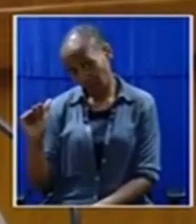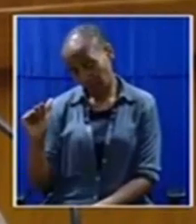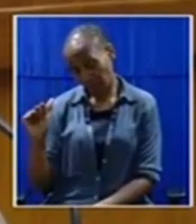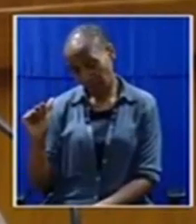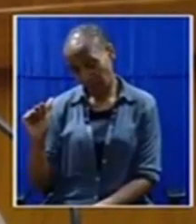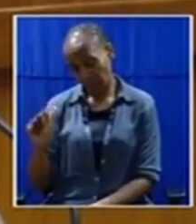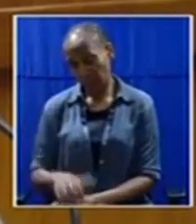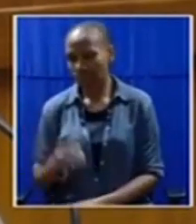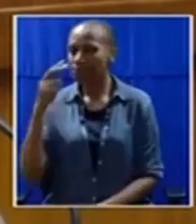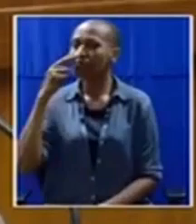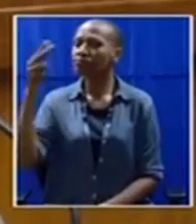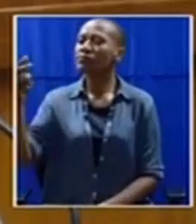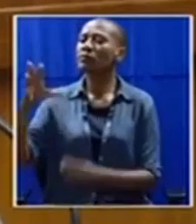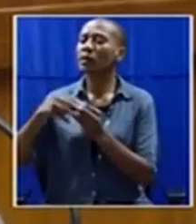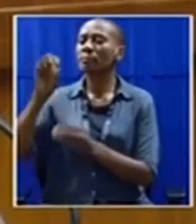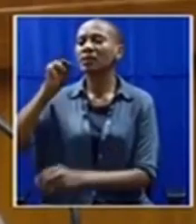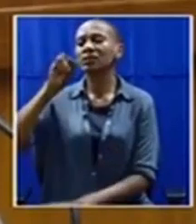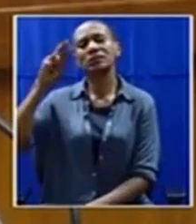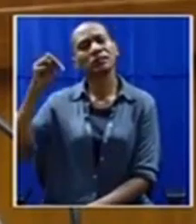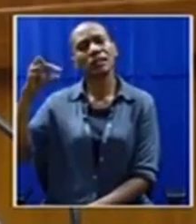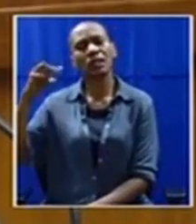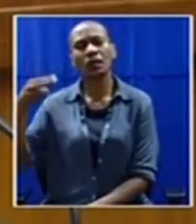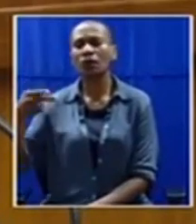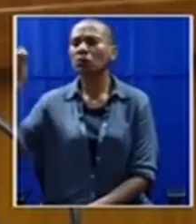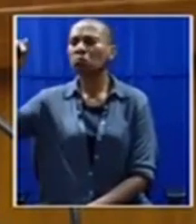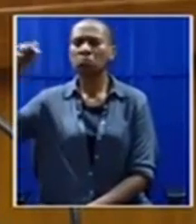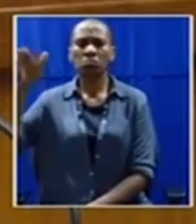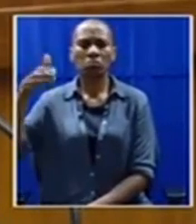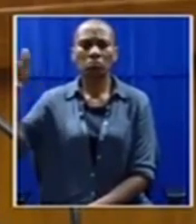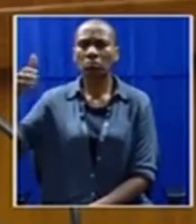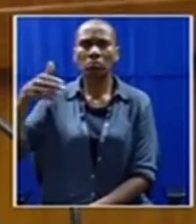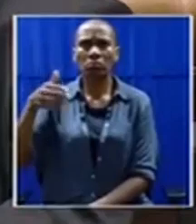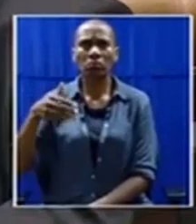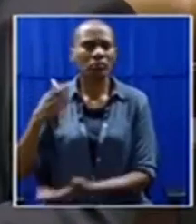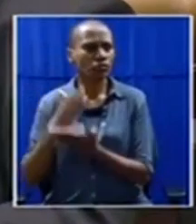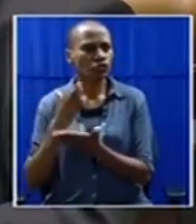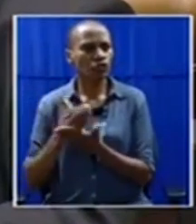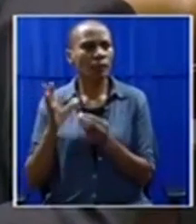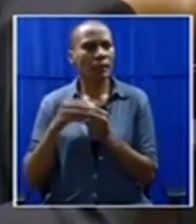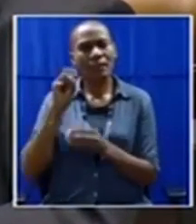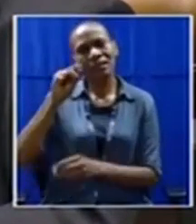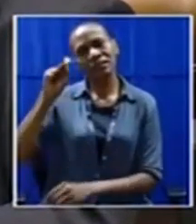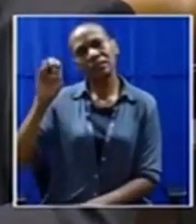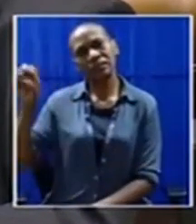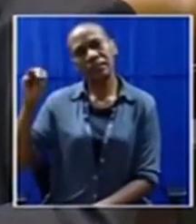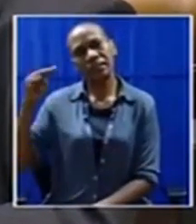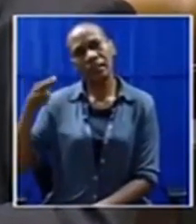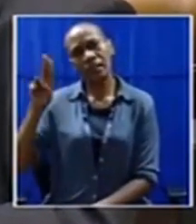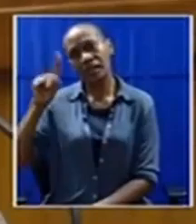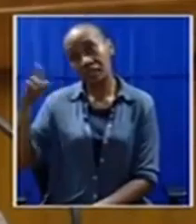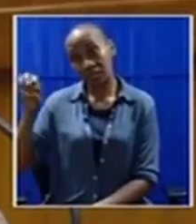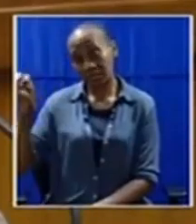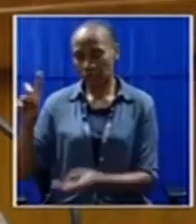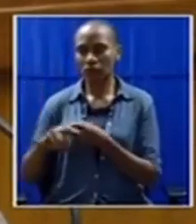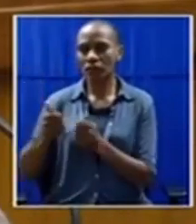I see Honorable Singh is nodding his head, and I'm sure Honorable Steenhuisen, Honorable Chief